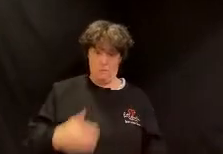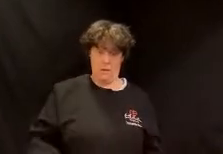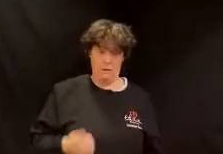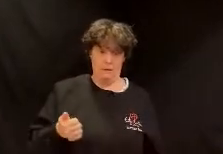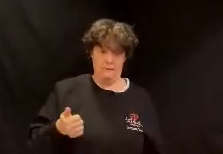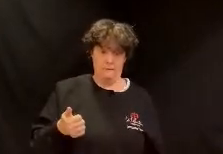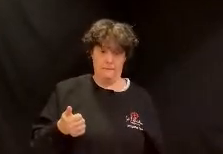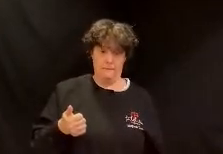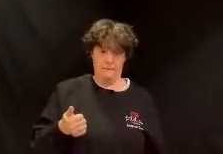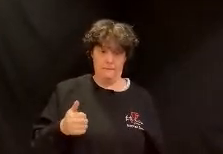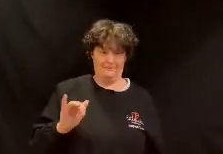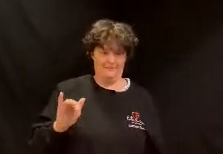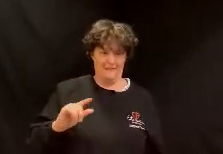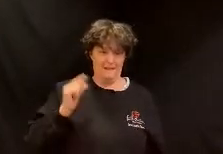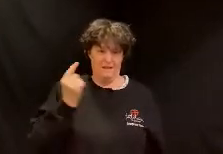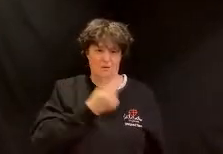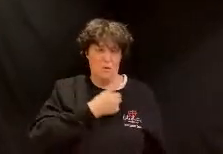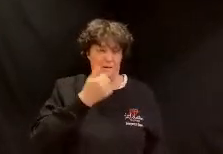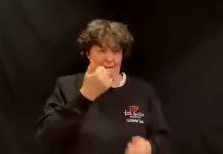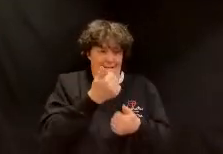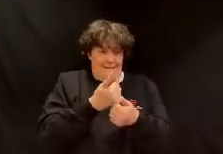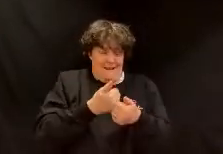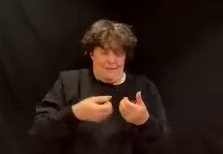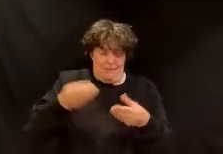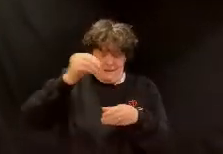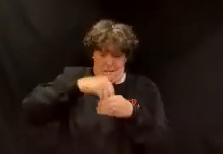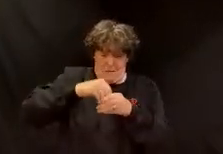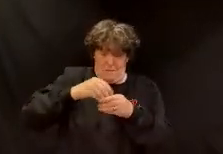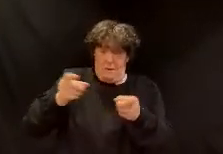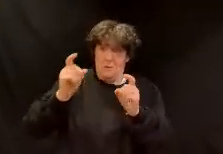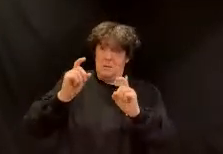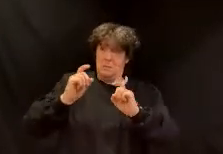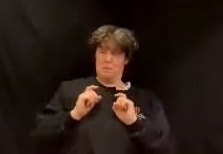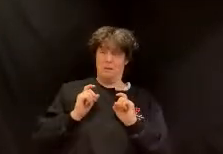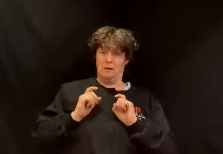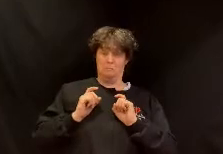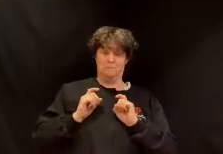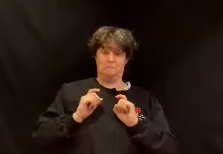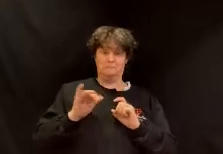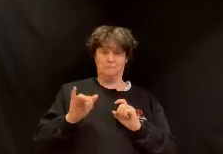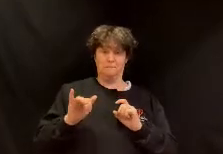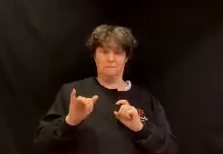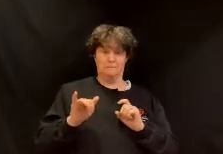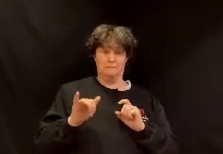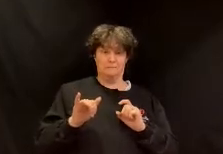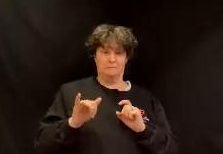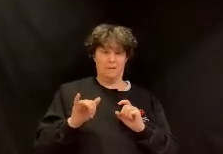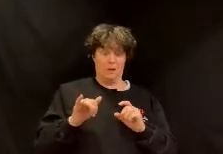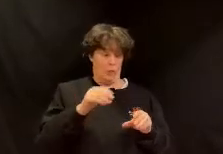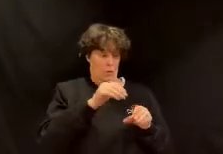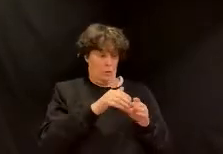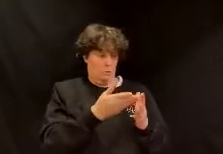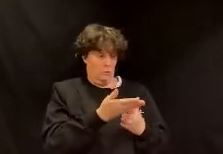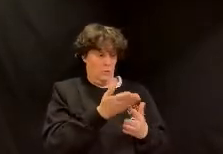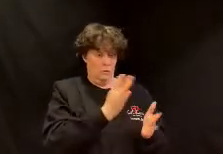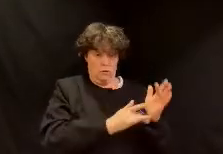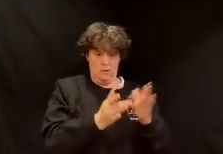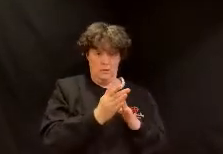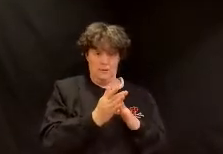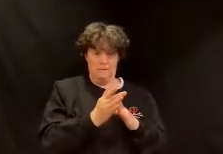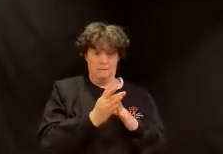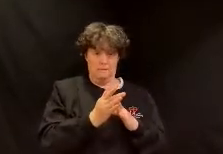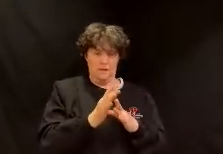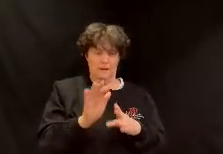Amen. So grace is everything that God has provided for us in Jesus Christ. So faith